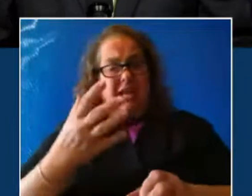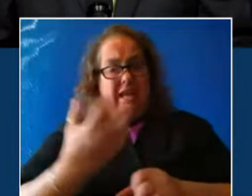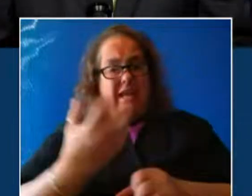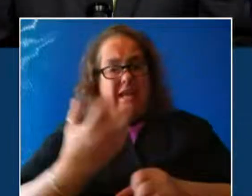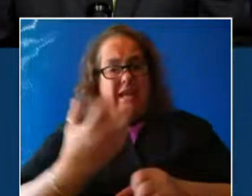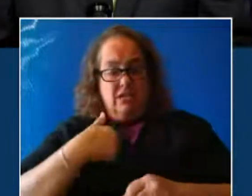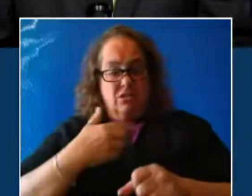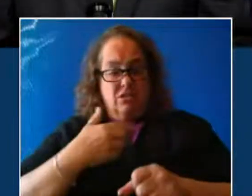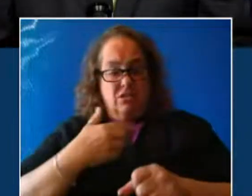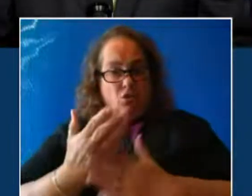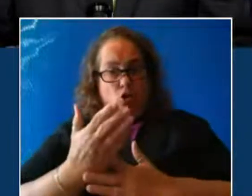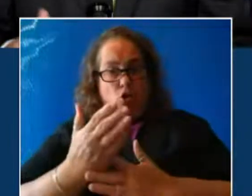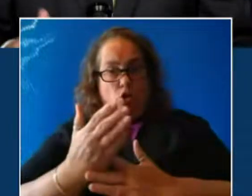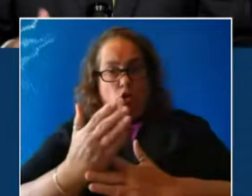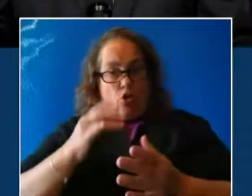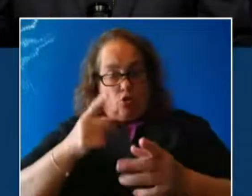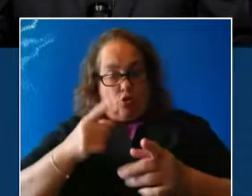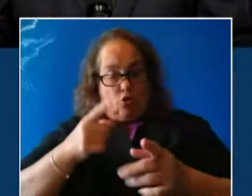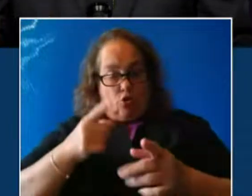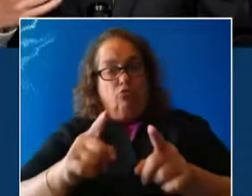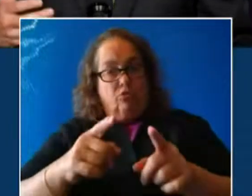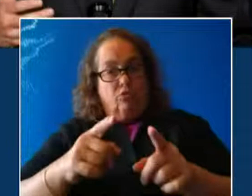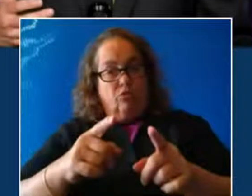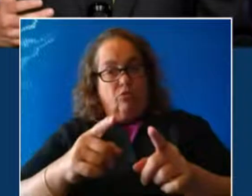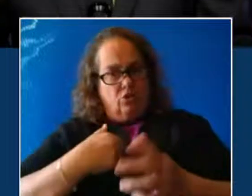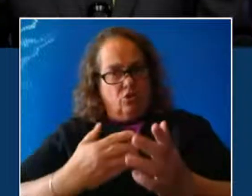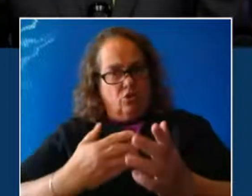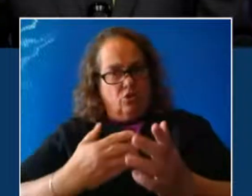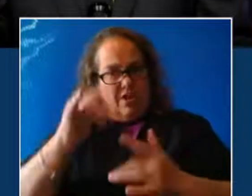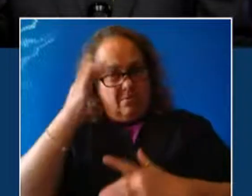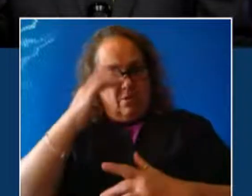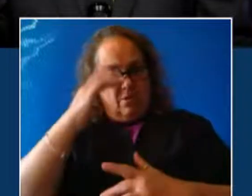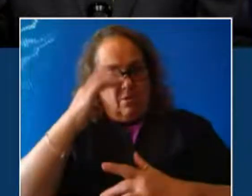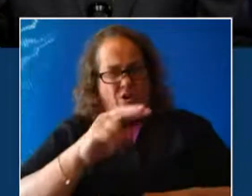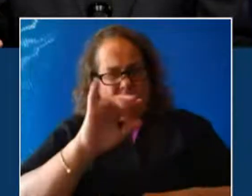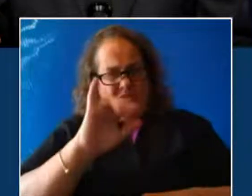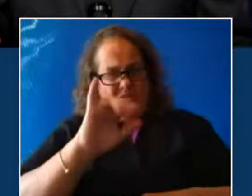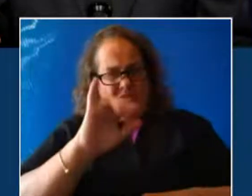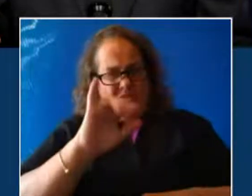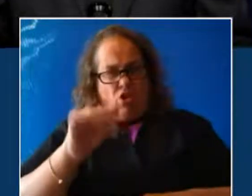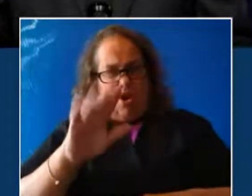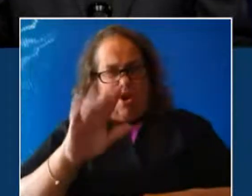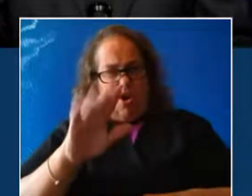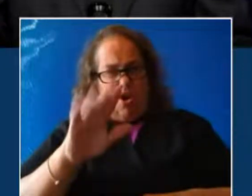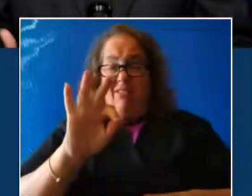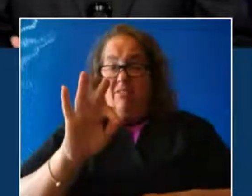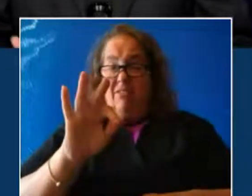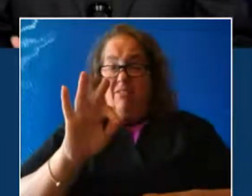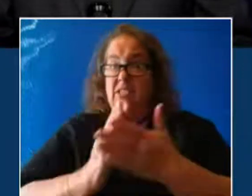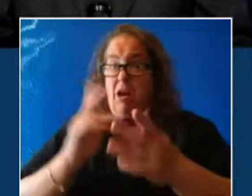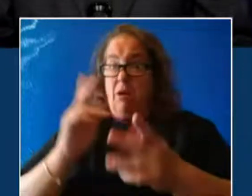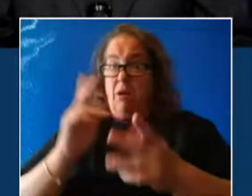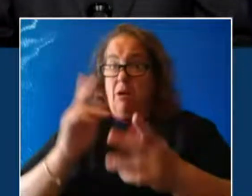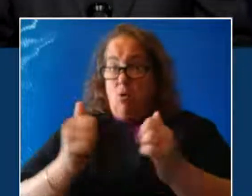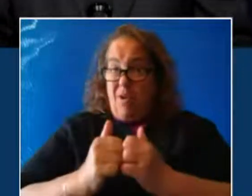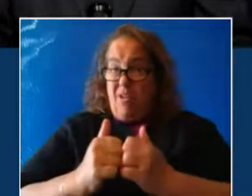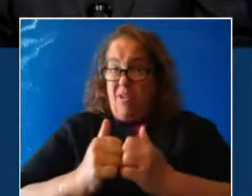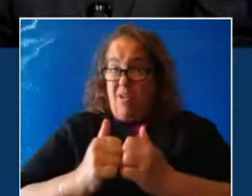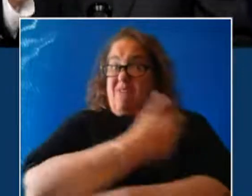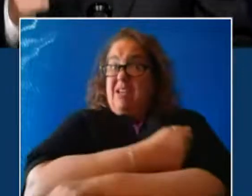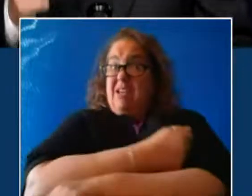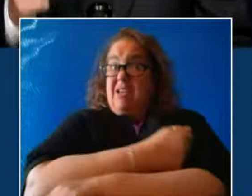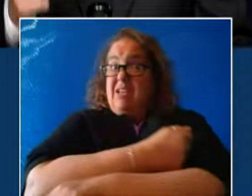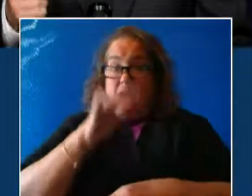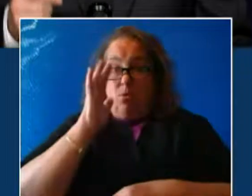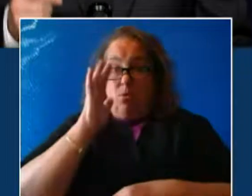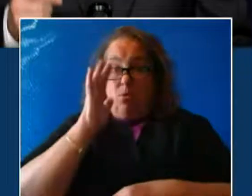this chart. If there were individuals who, even with the vaccine, are going to succumb to this virus, sadly, it would be in this